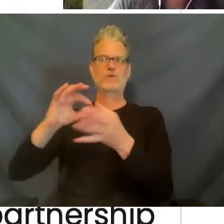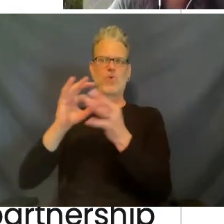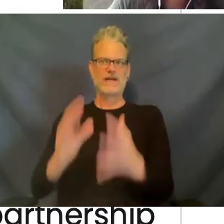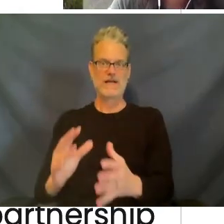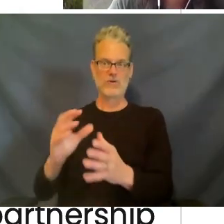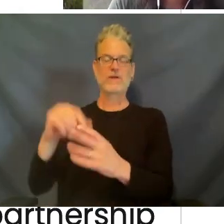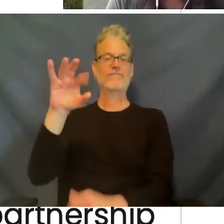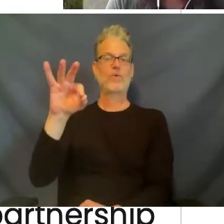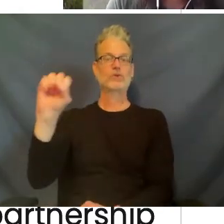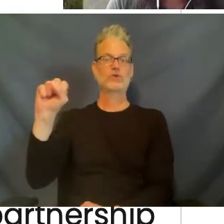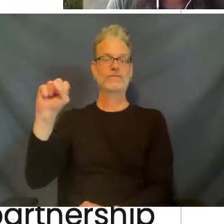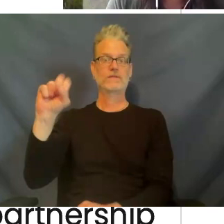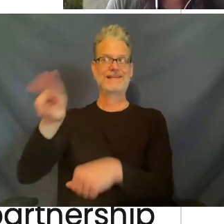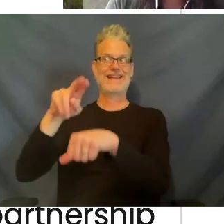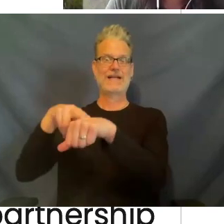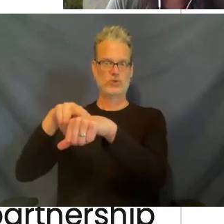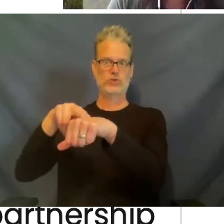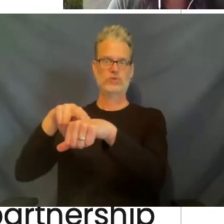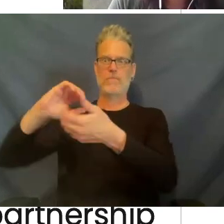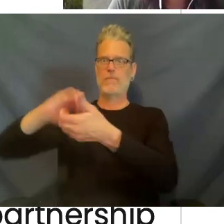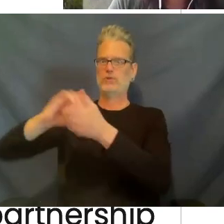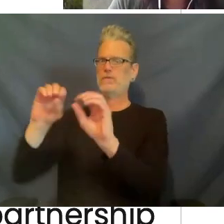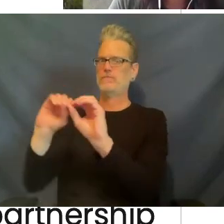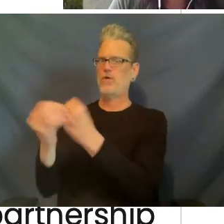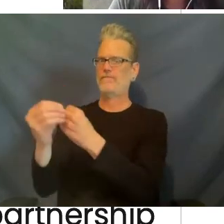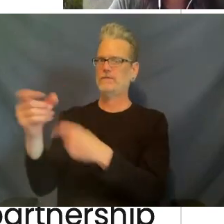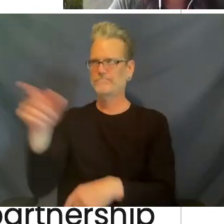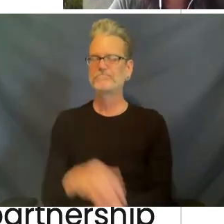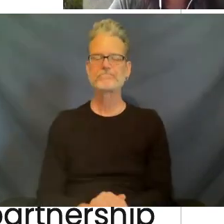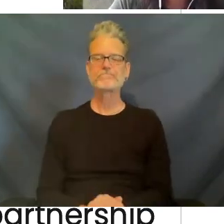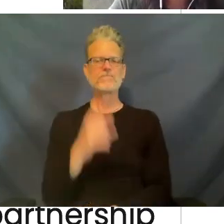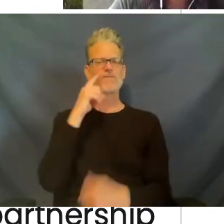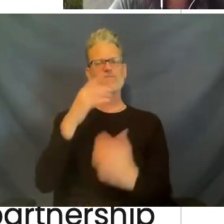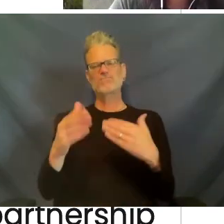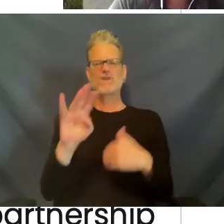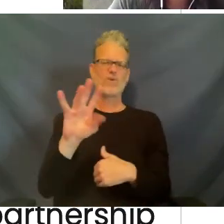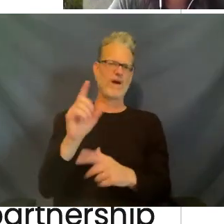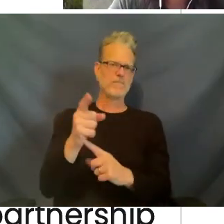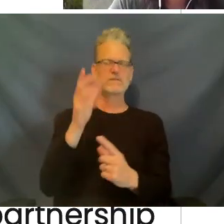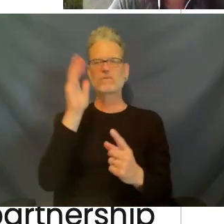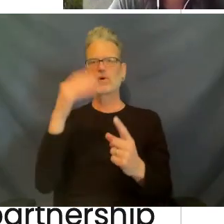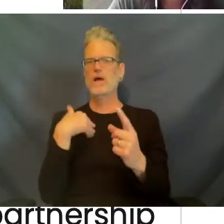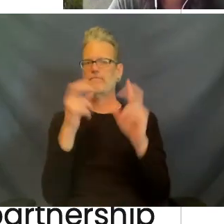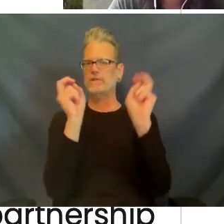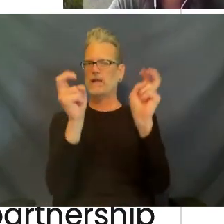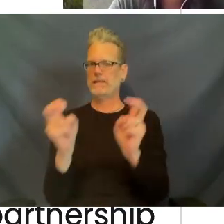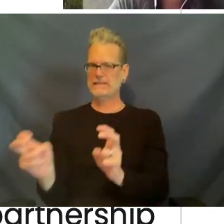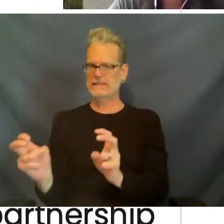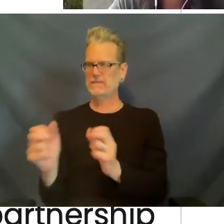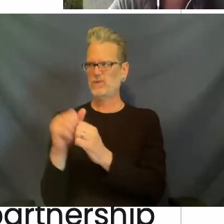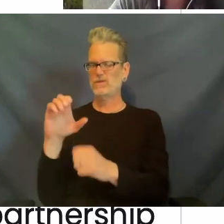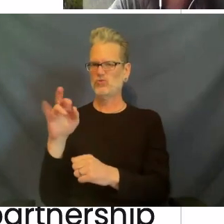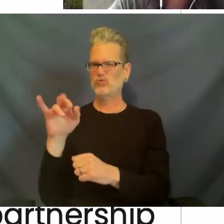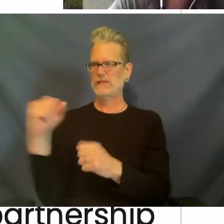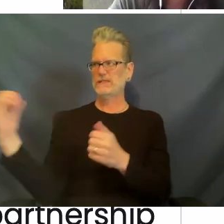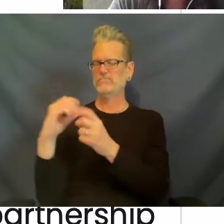Partnership Office. So during the next 45 minutes or so, I'm going to cover the following topics with my colleague, Chris Farley and